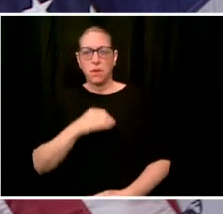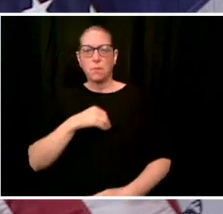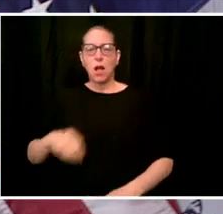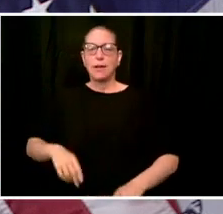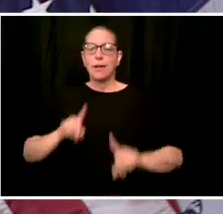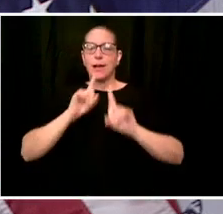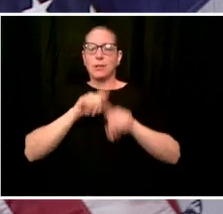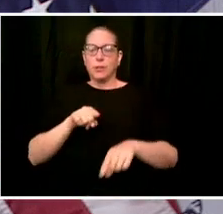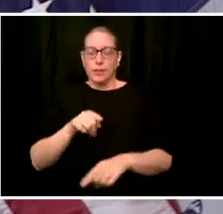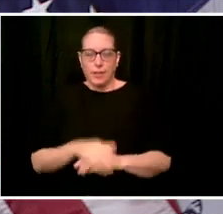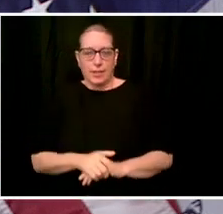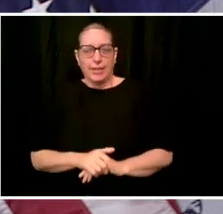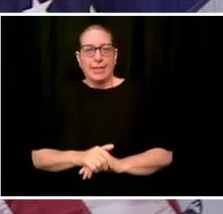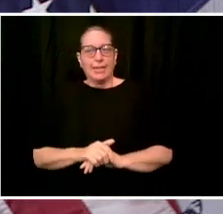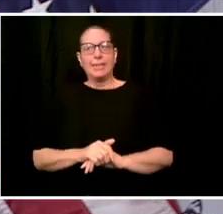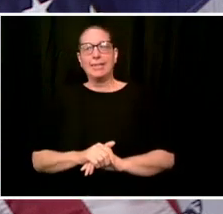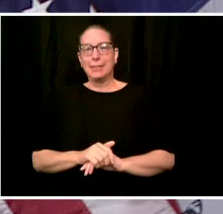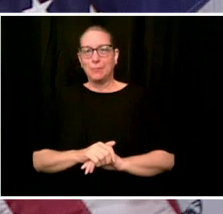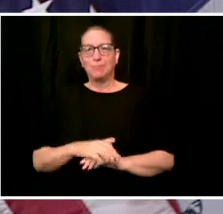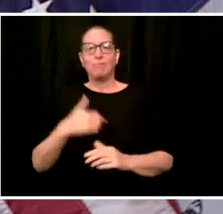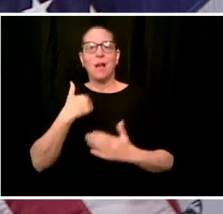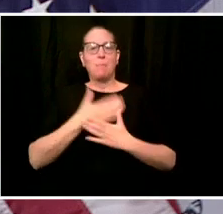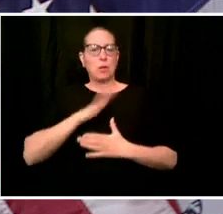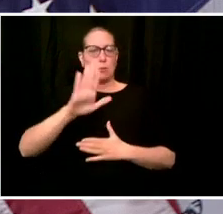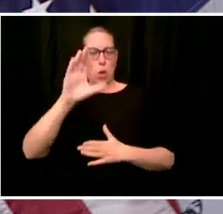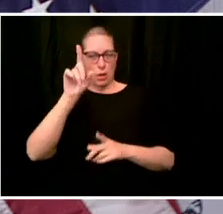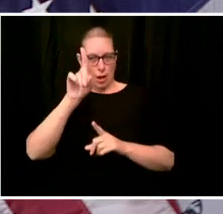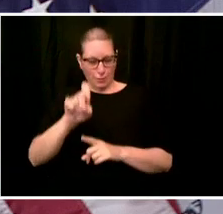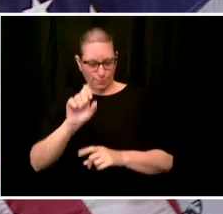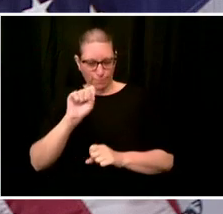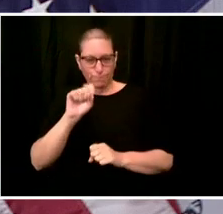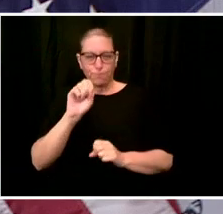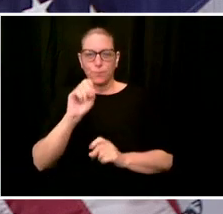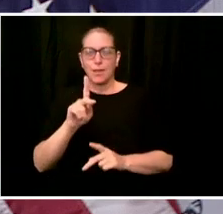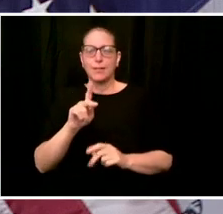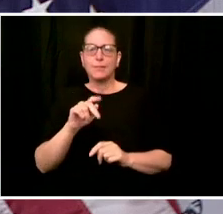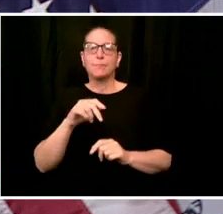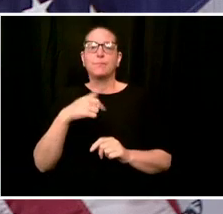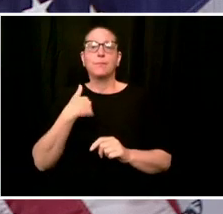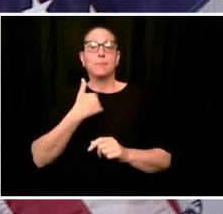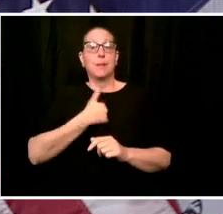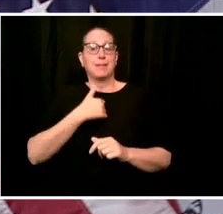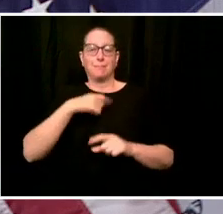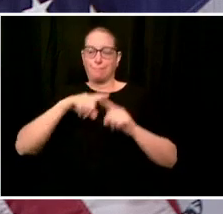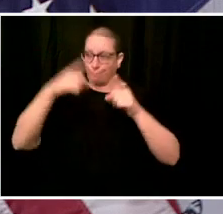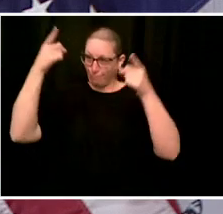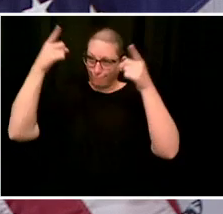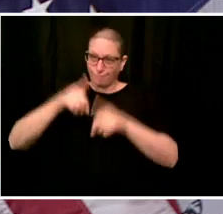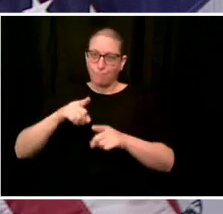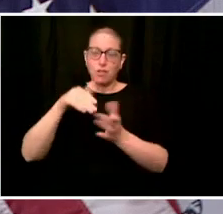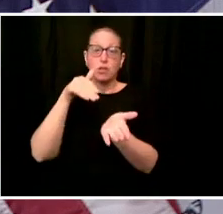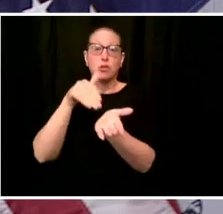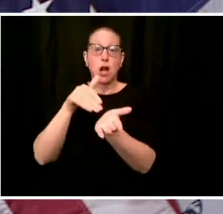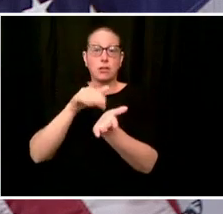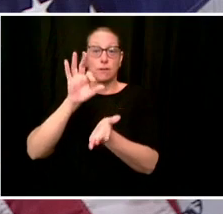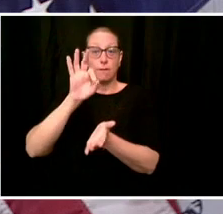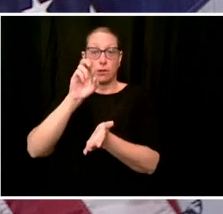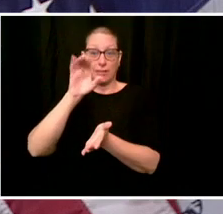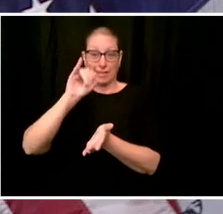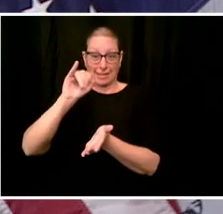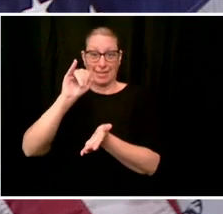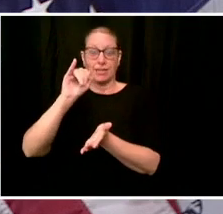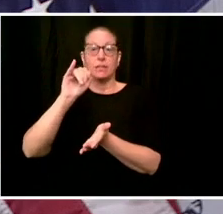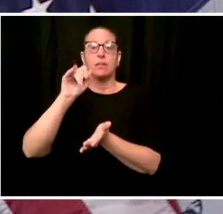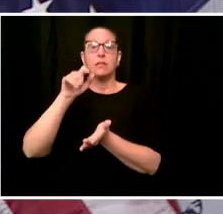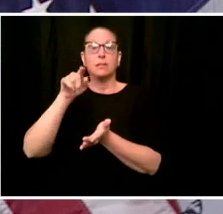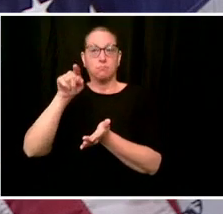very much align with Dr. Fauci's concern. Again, you'll see here that we are